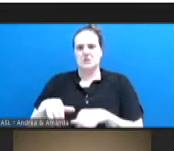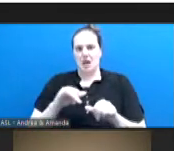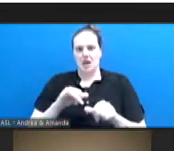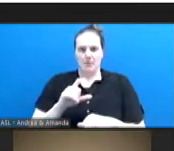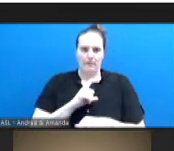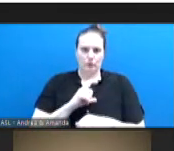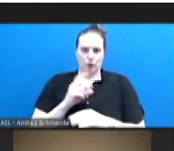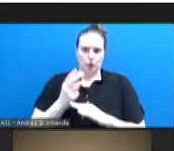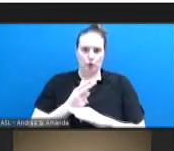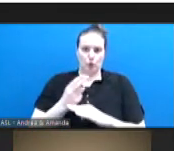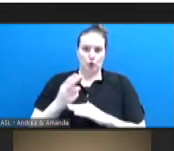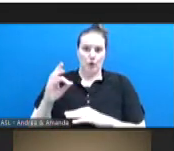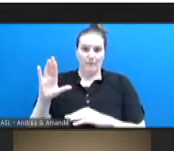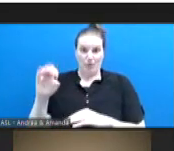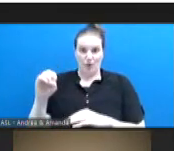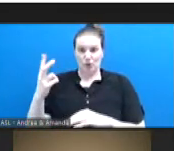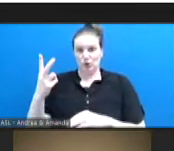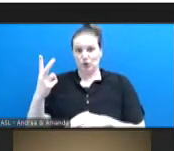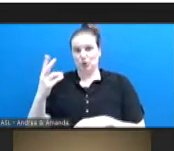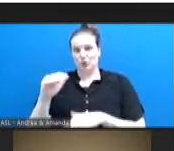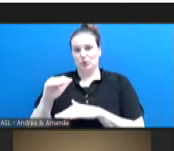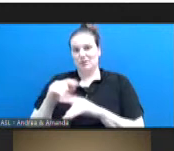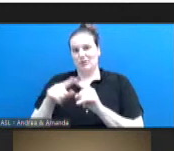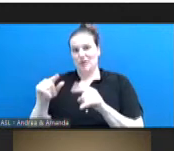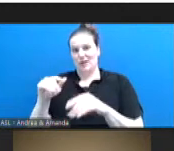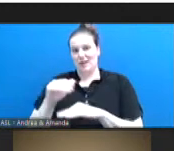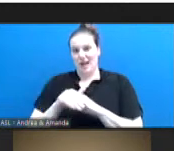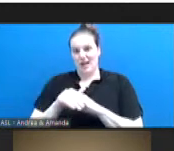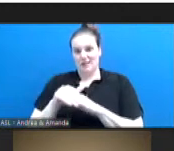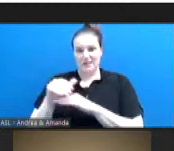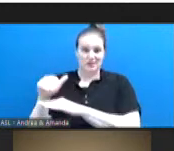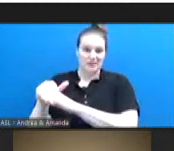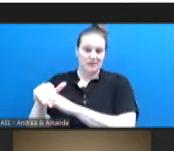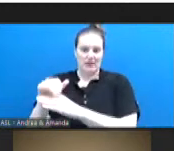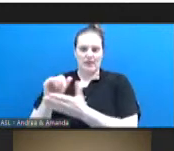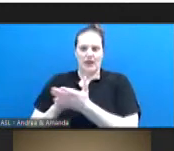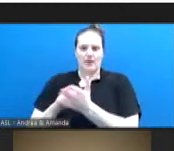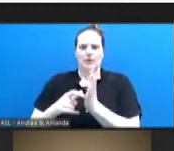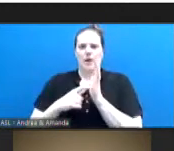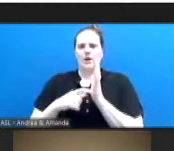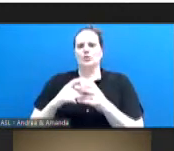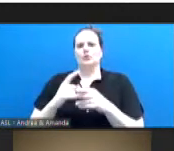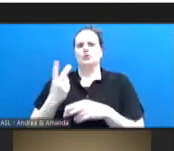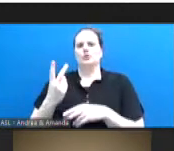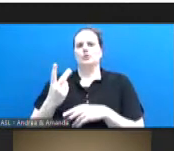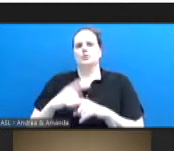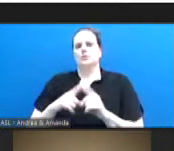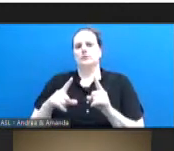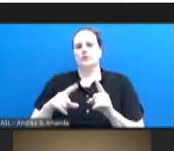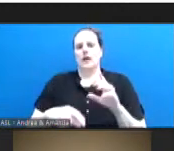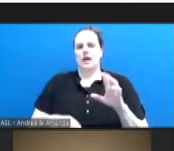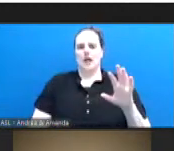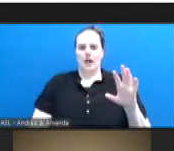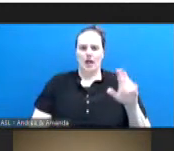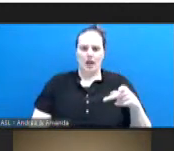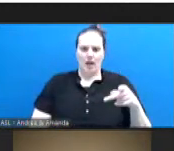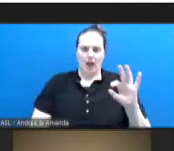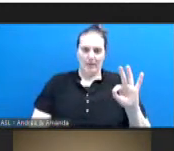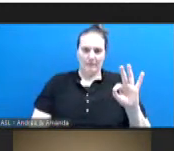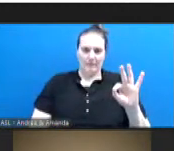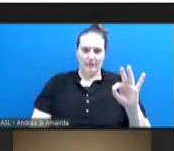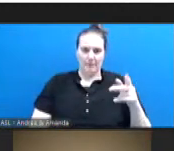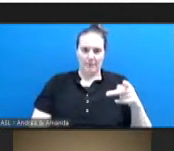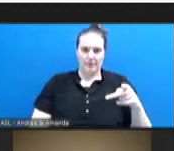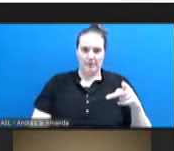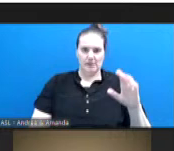uses force on two different evenings, that would require two different FDCRs. So